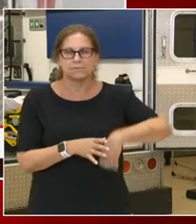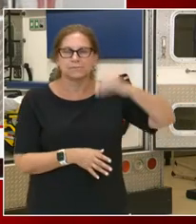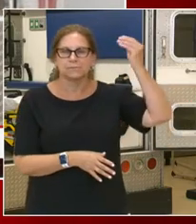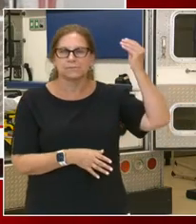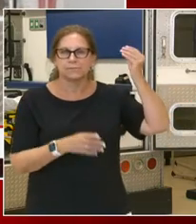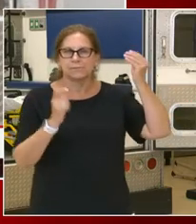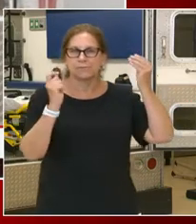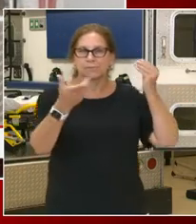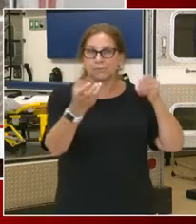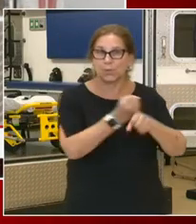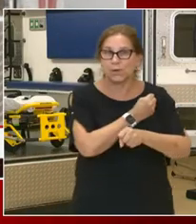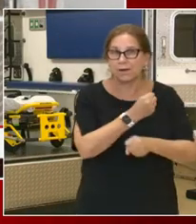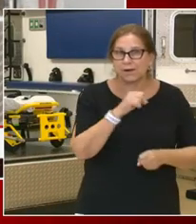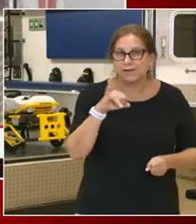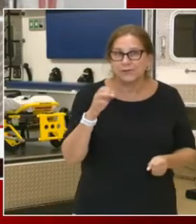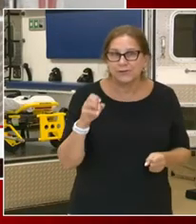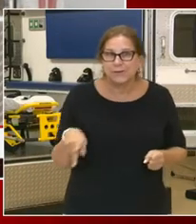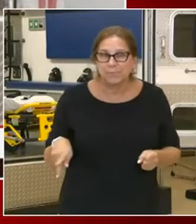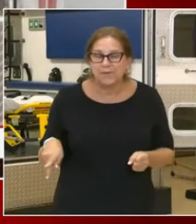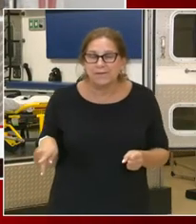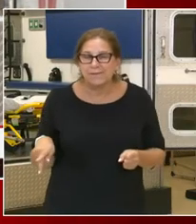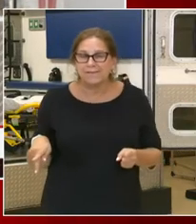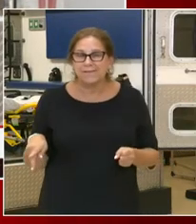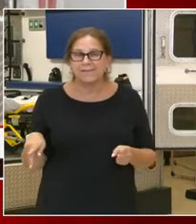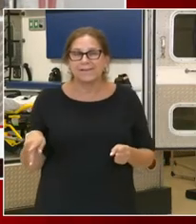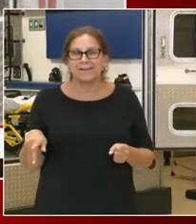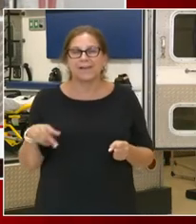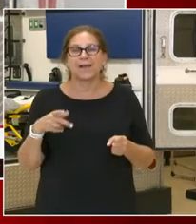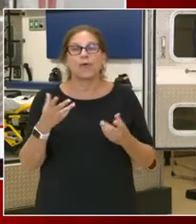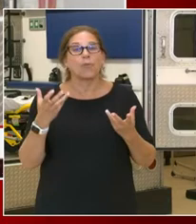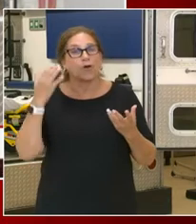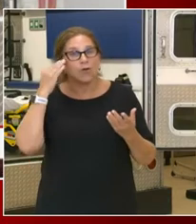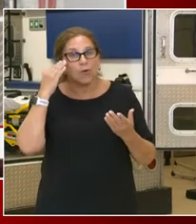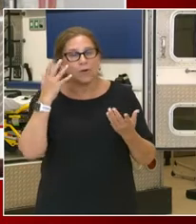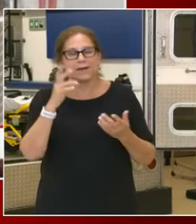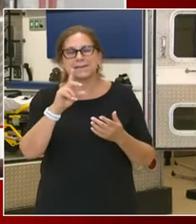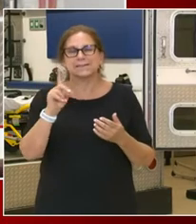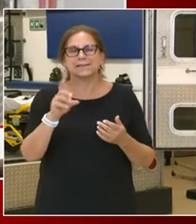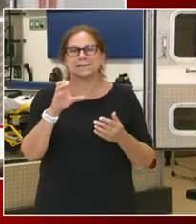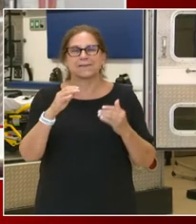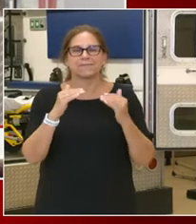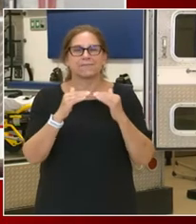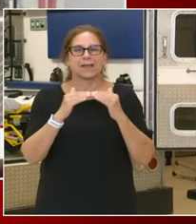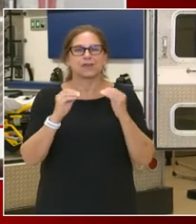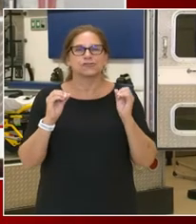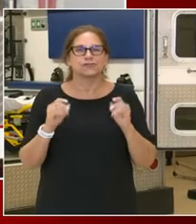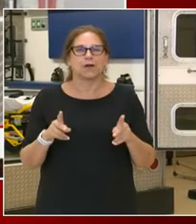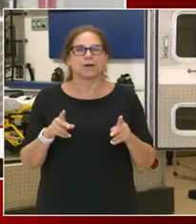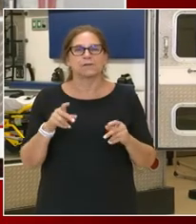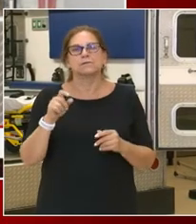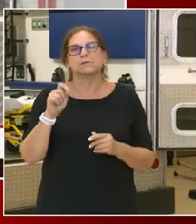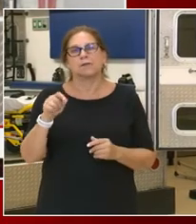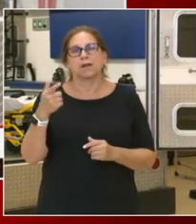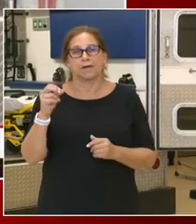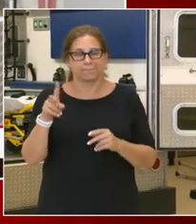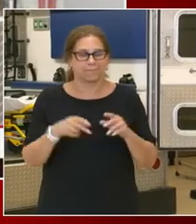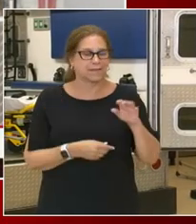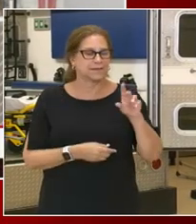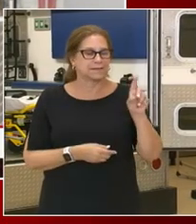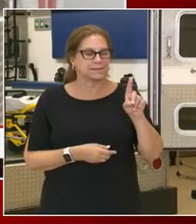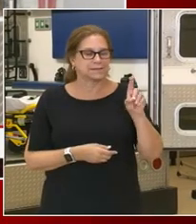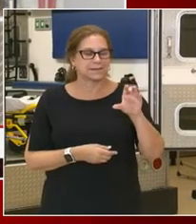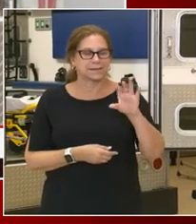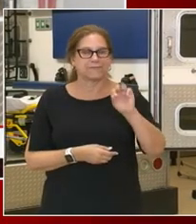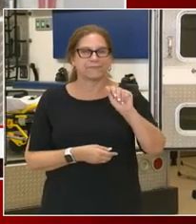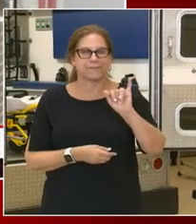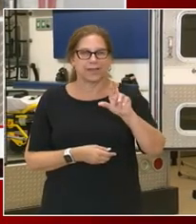those giveaways. But we want to make sure that everybody gets vaccinated because we are excited to say DC is open, and we want to make sure that everybody